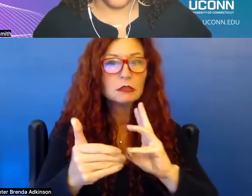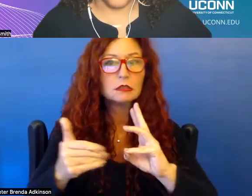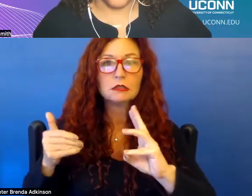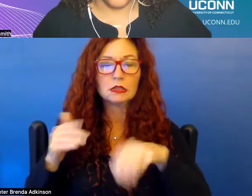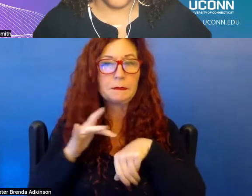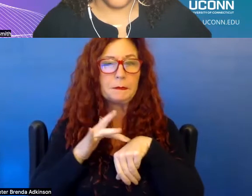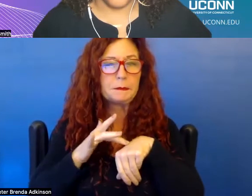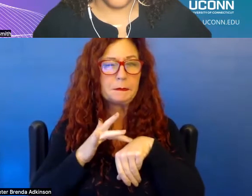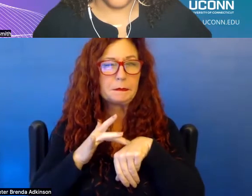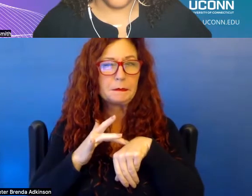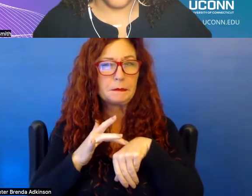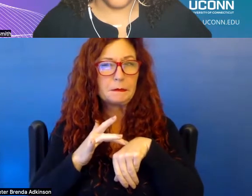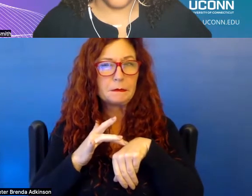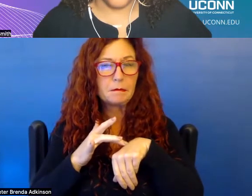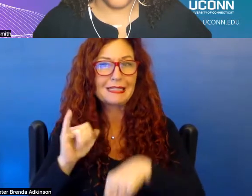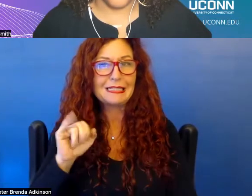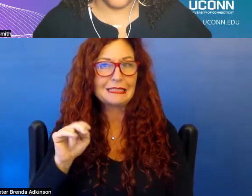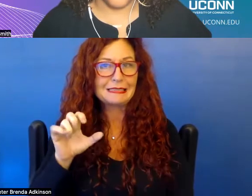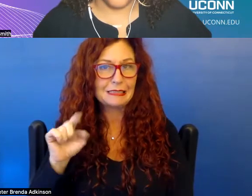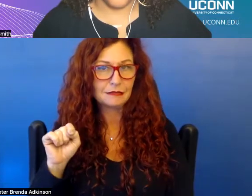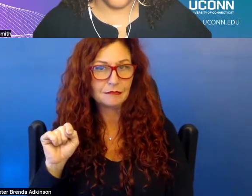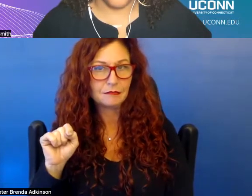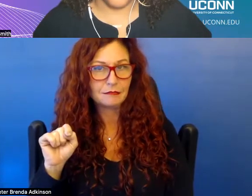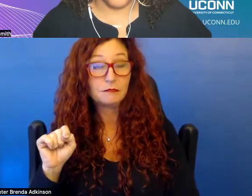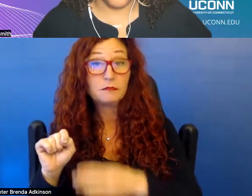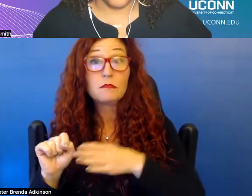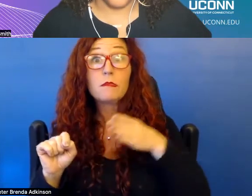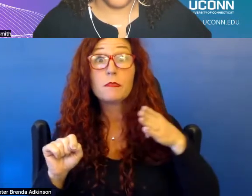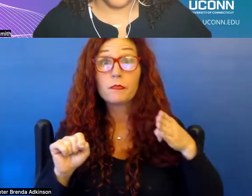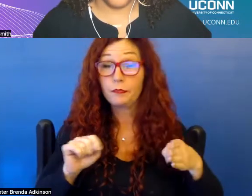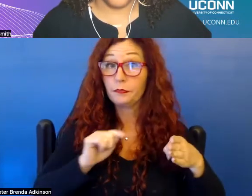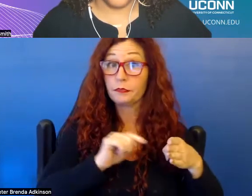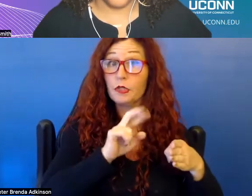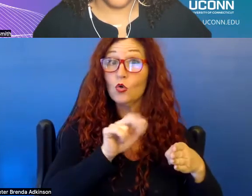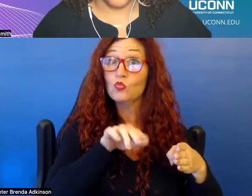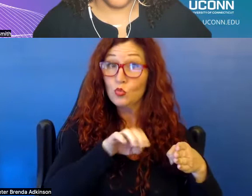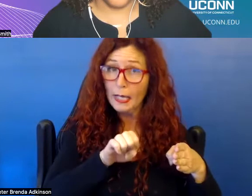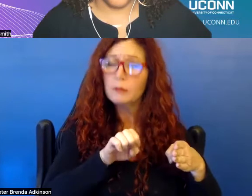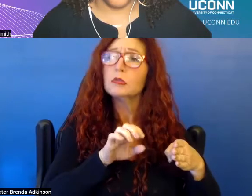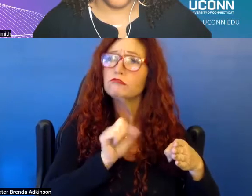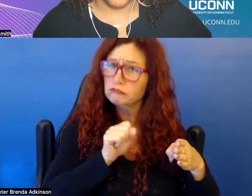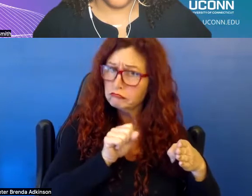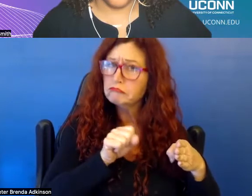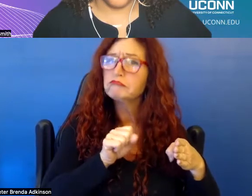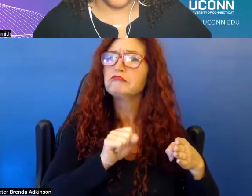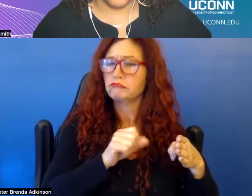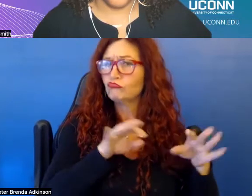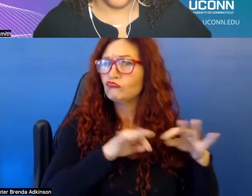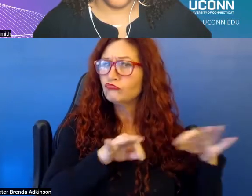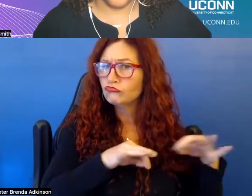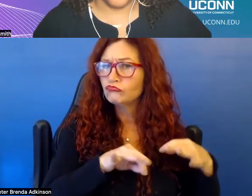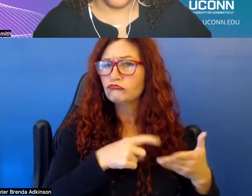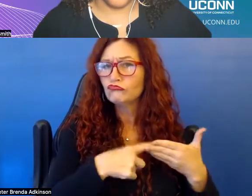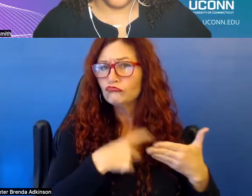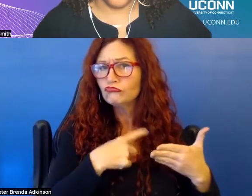about my rape. And even then, I didn't get into all the nuances and complexities of that, because there was a one night stand with someone else the night